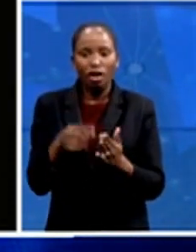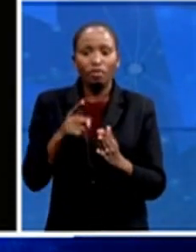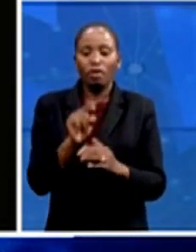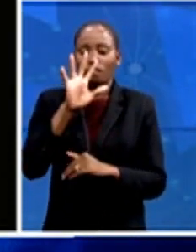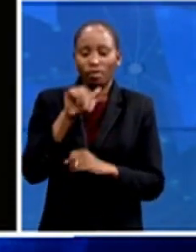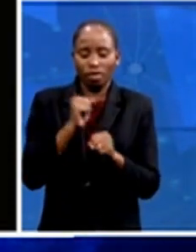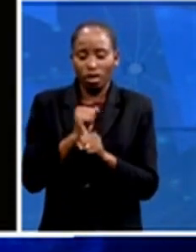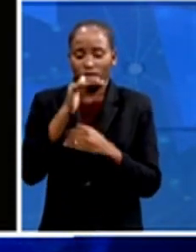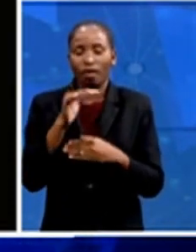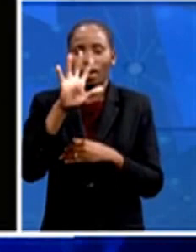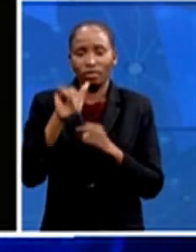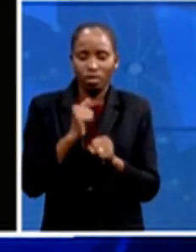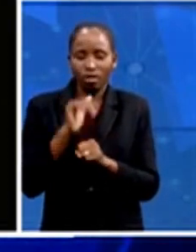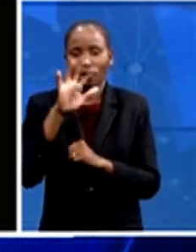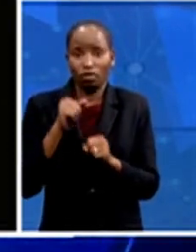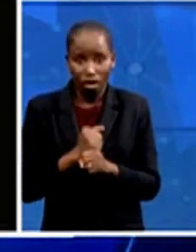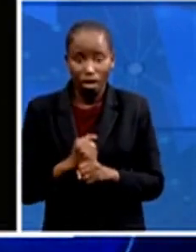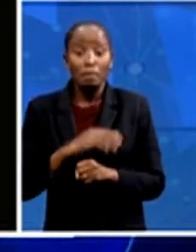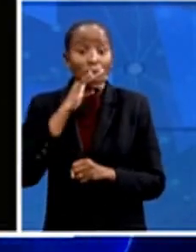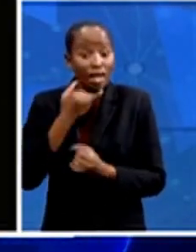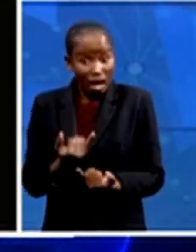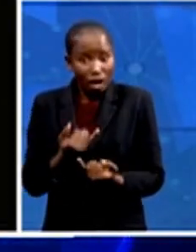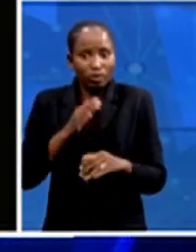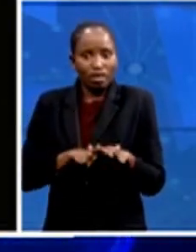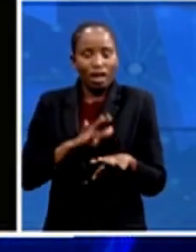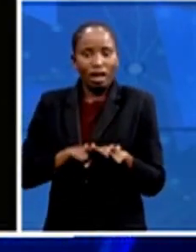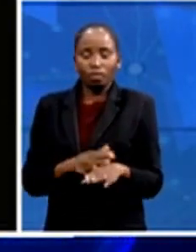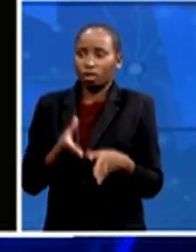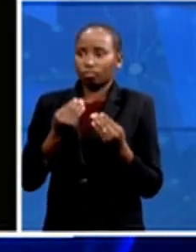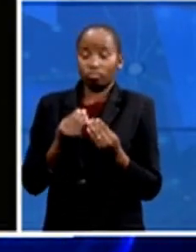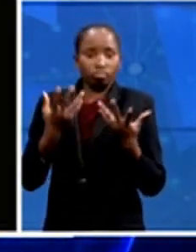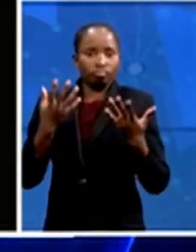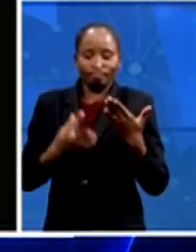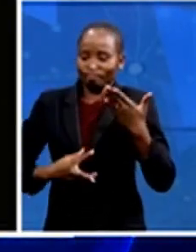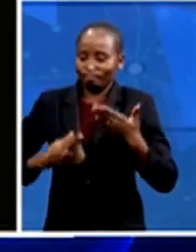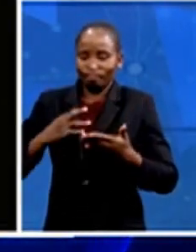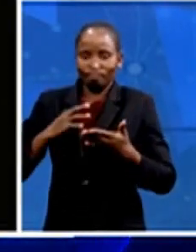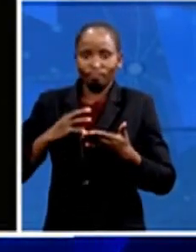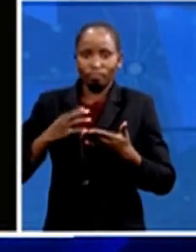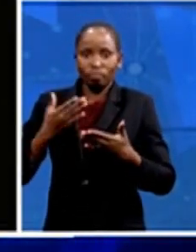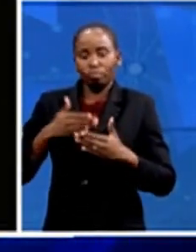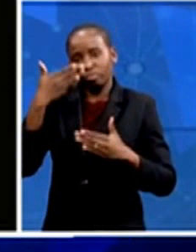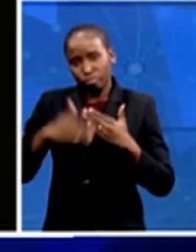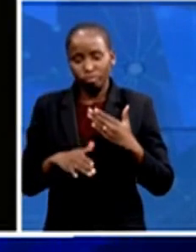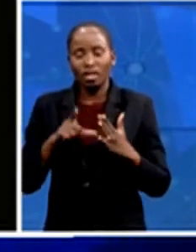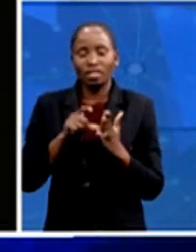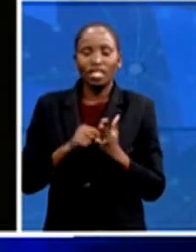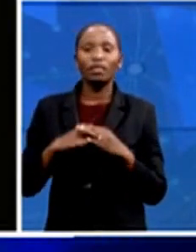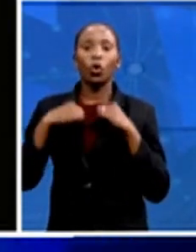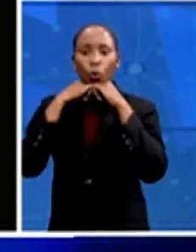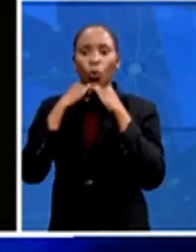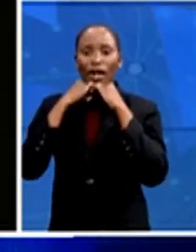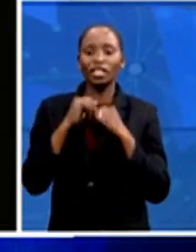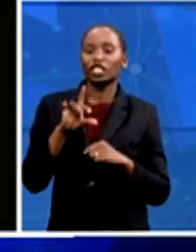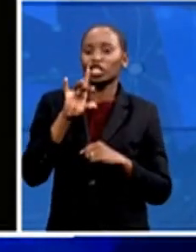period has actually expired on the 3rd of August, which was on Tuesday. And now we have the 90-day period, of course, which